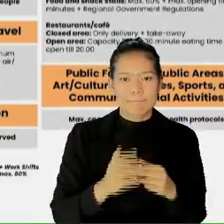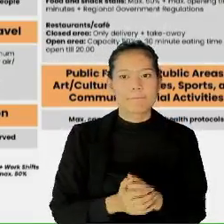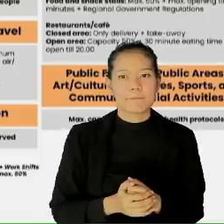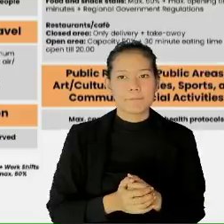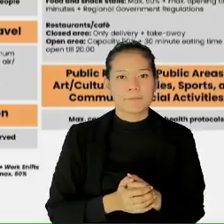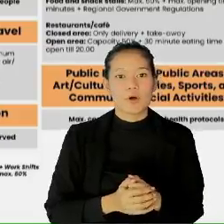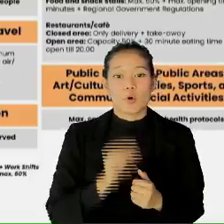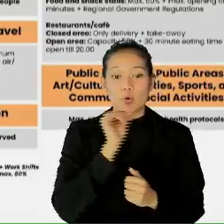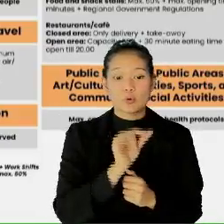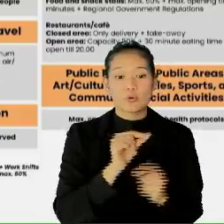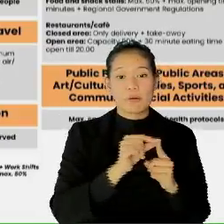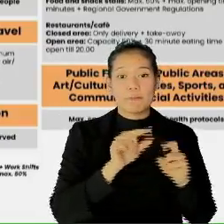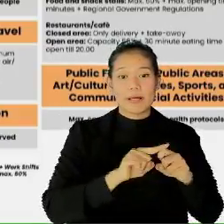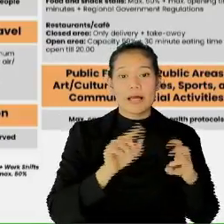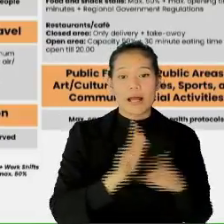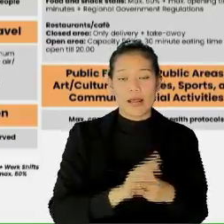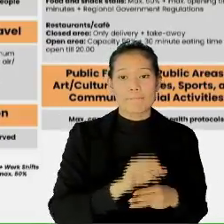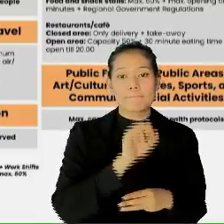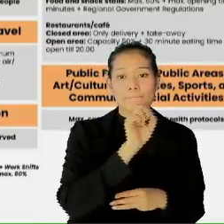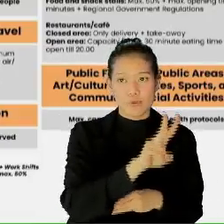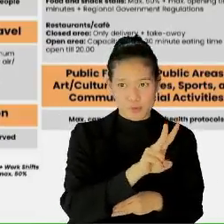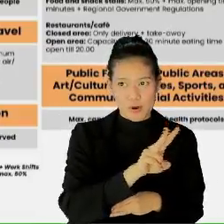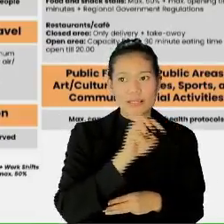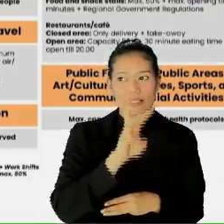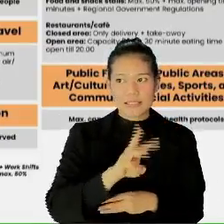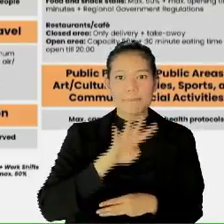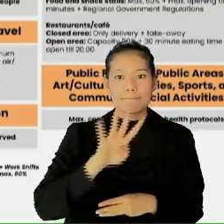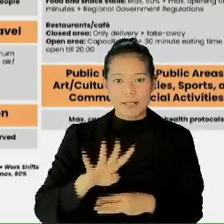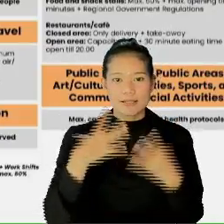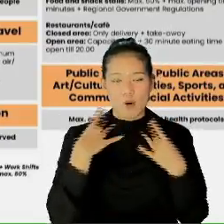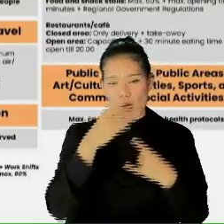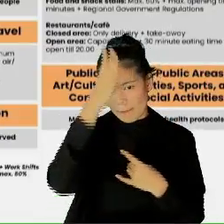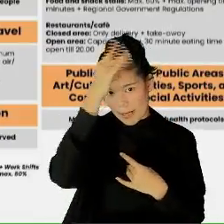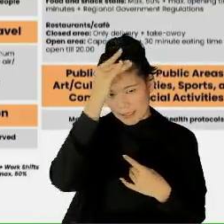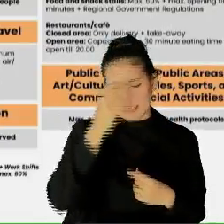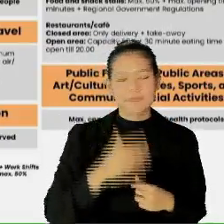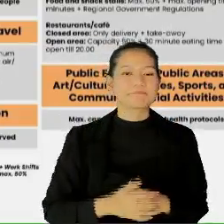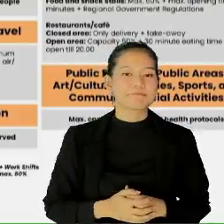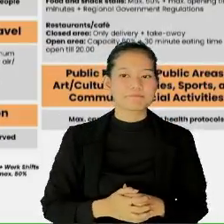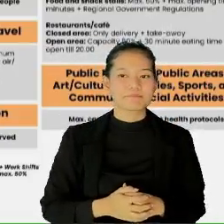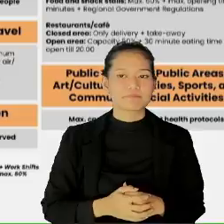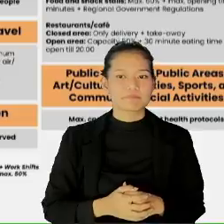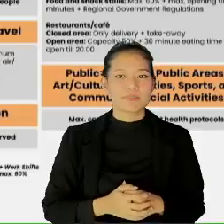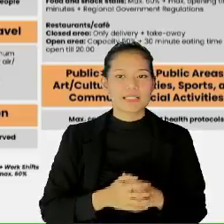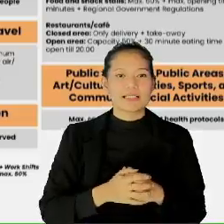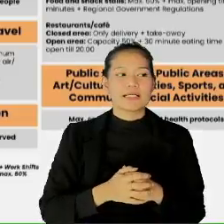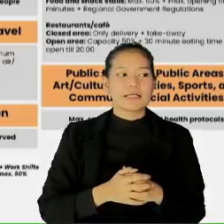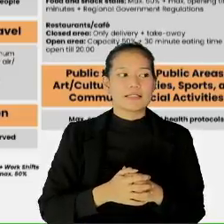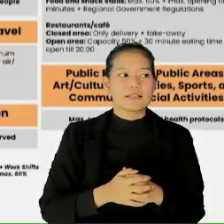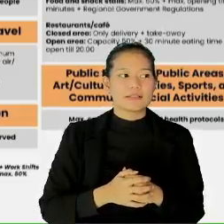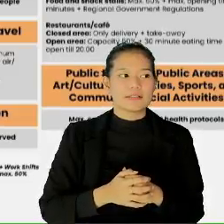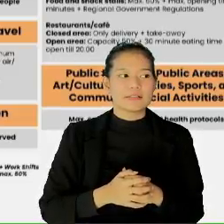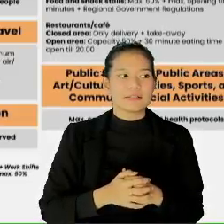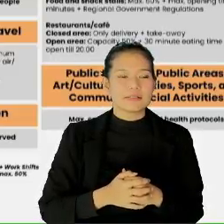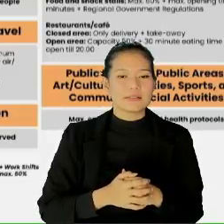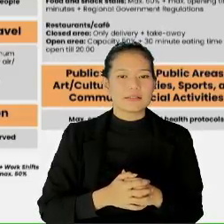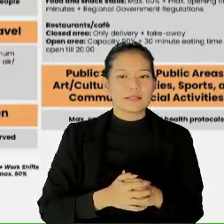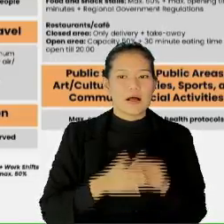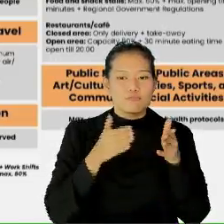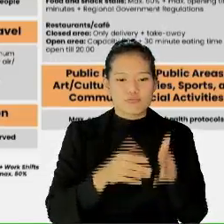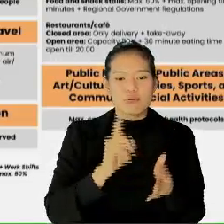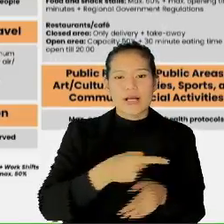for PPKM level 2 to 4 in the Java Bali region. Revisions in the district and